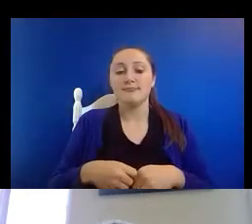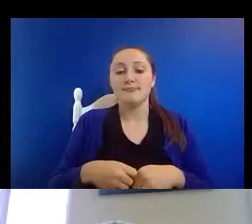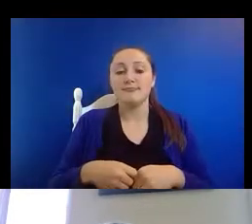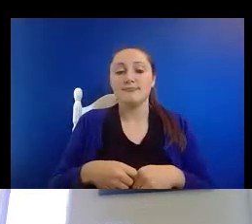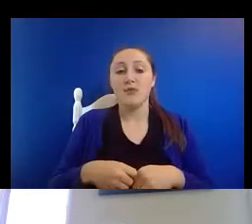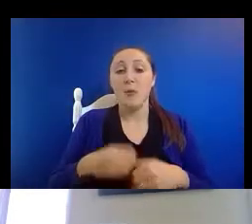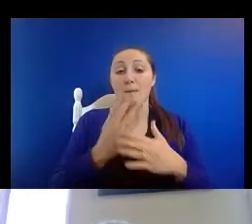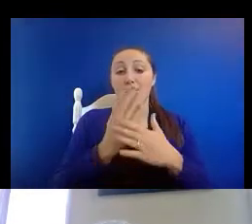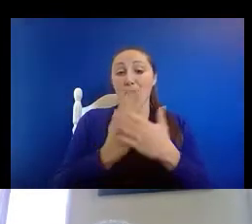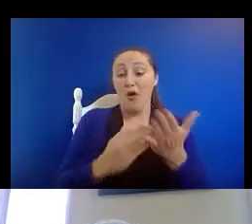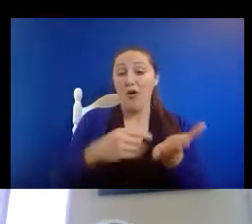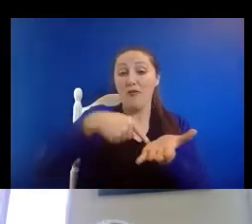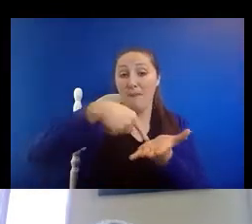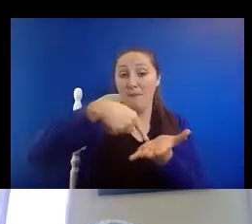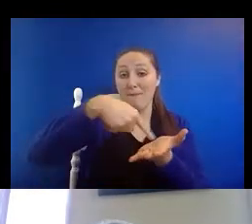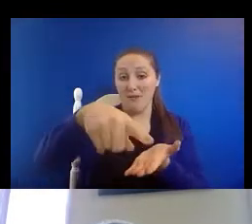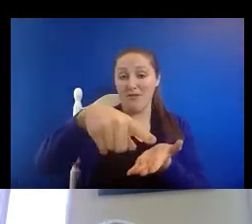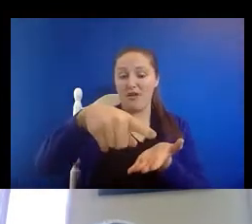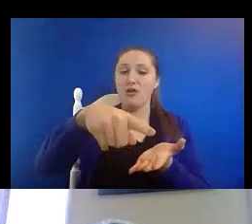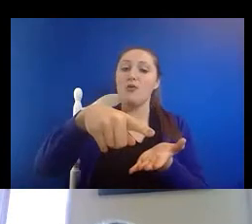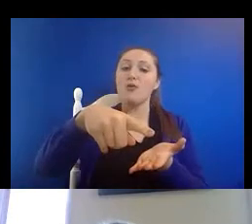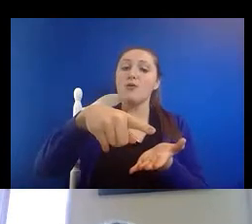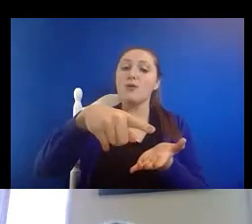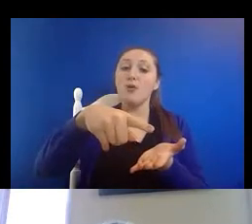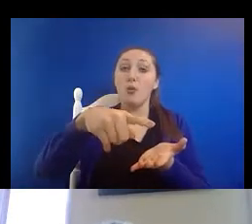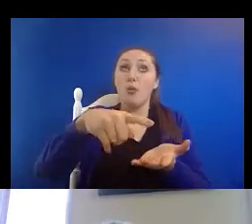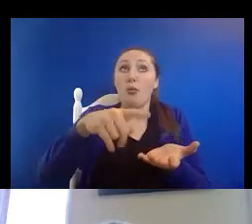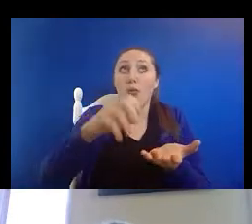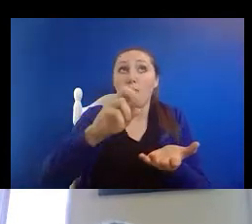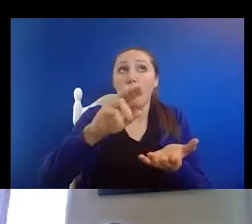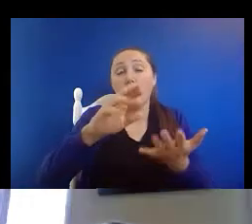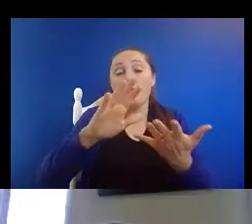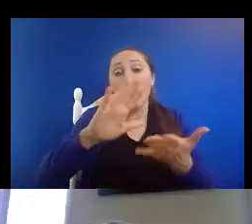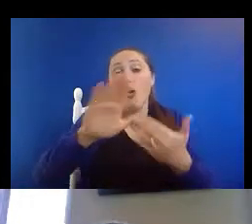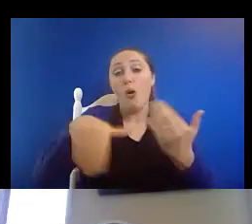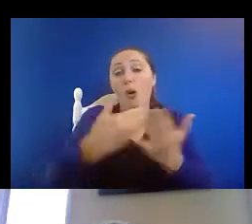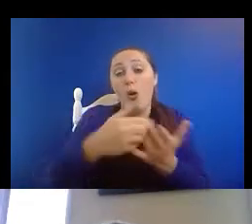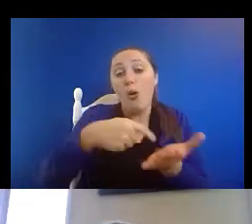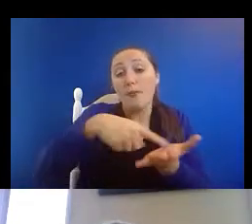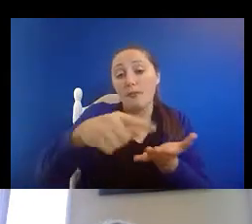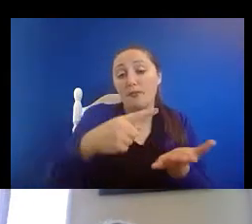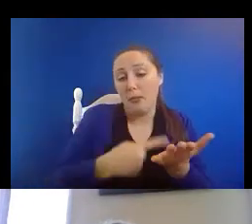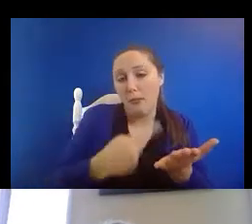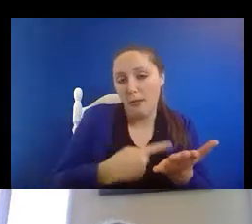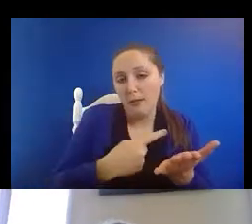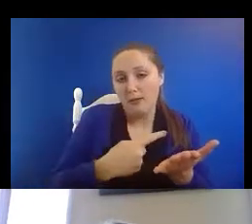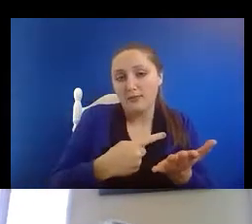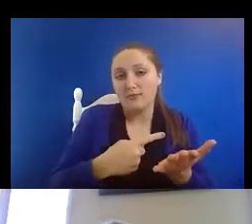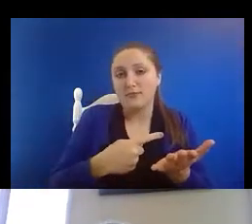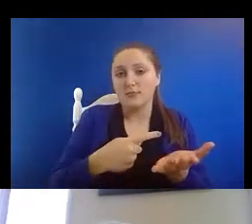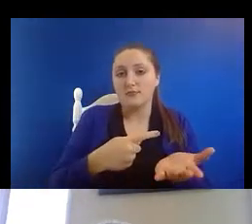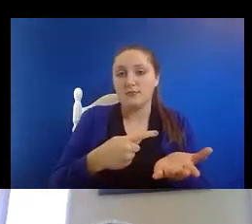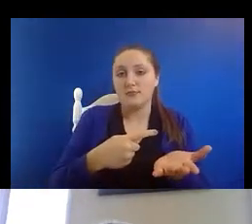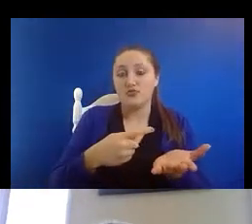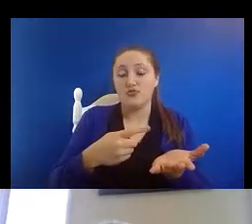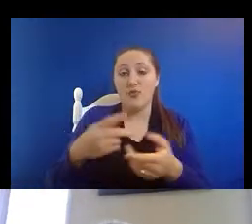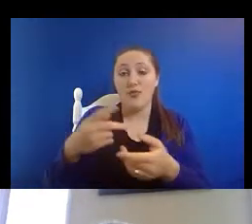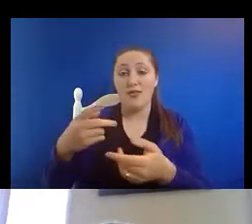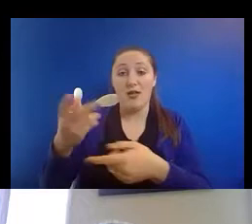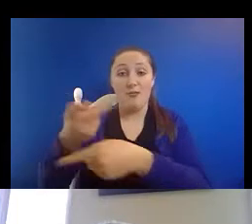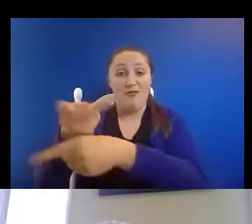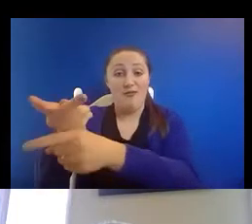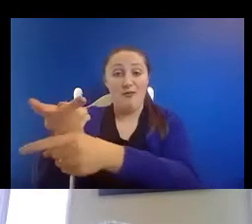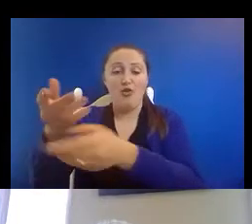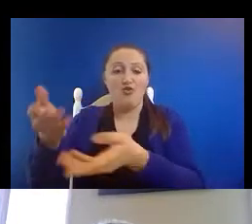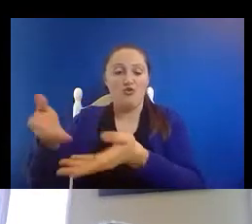payment, or in some cases, all of the payment made to providers to the outcomes that they